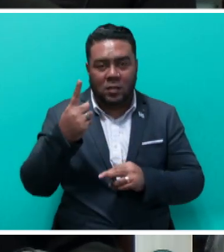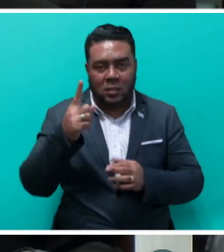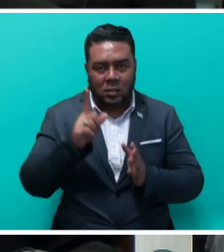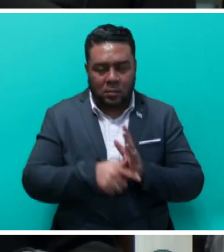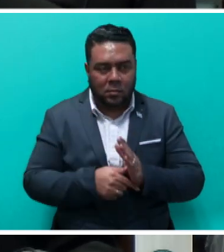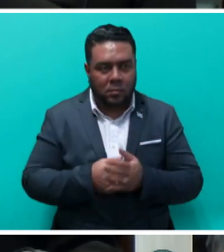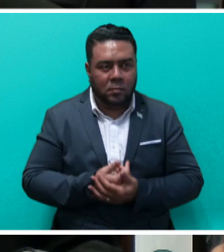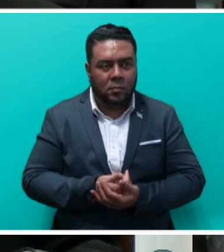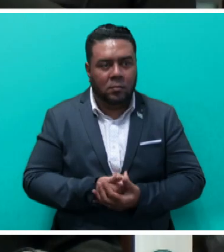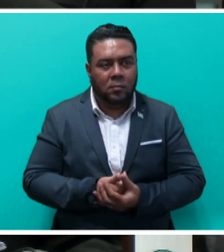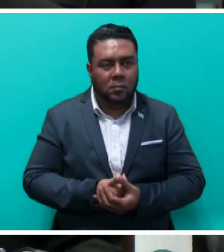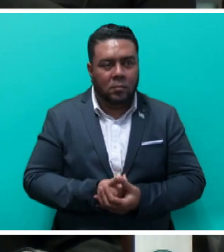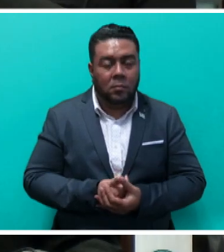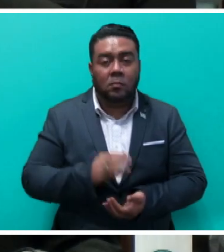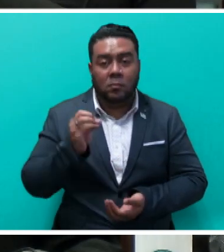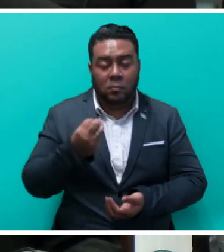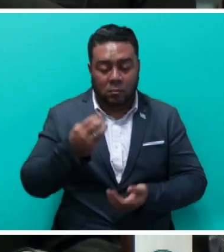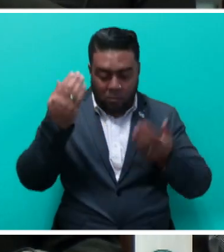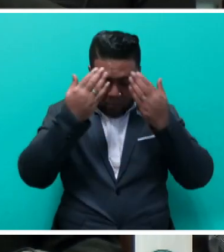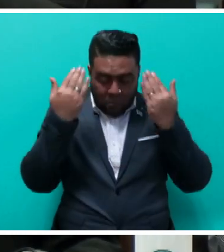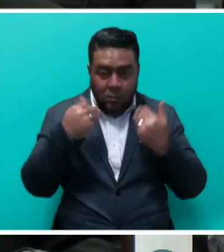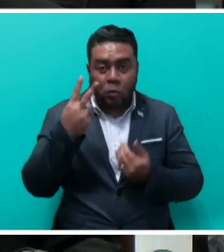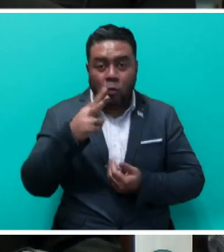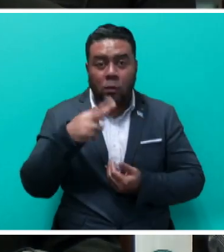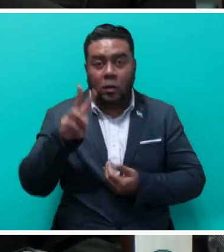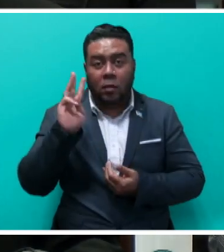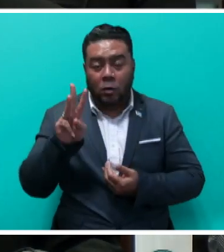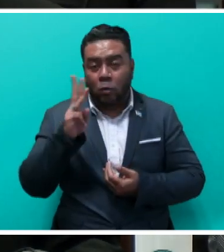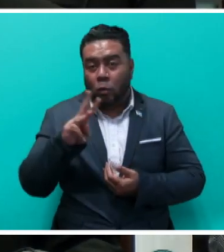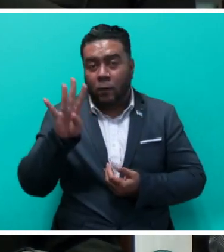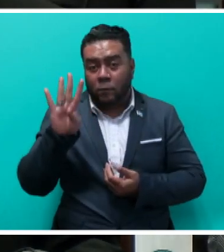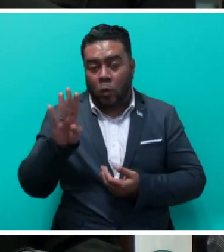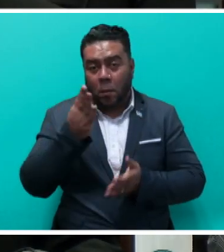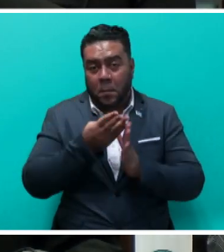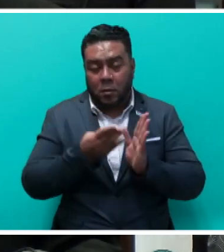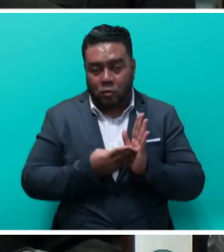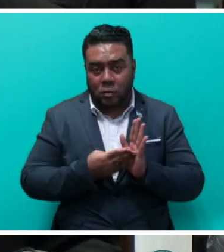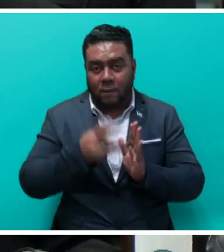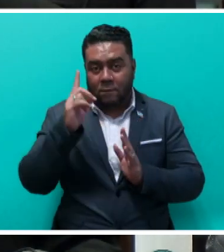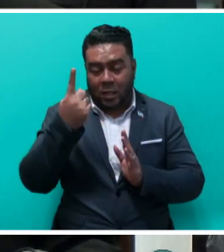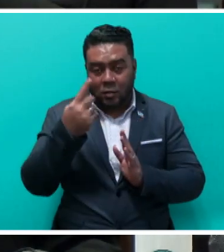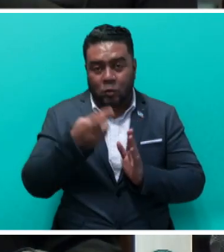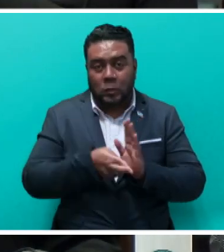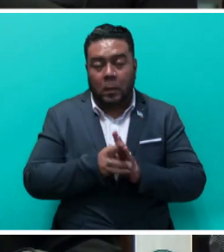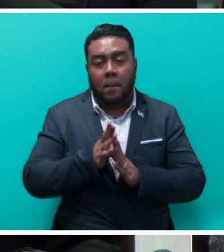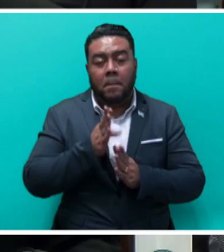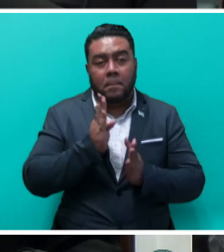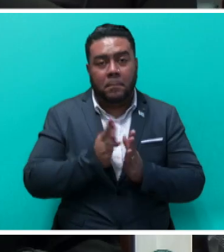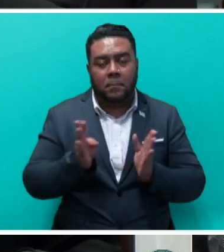examples. So, Mr. Speaker, for the 2023-2024 budget, the first redeployment of funds amounted